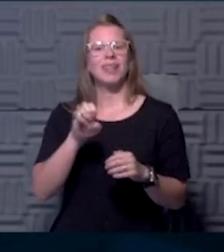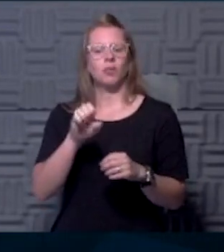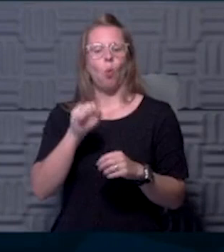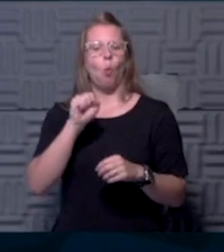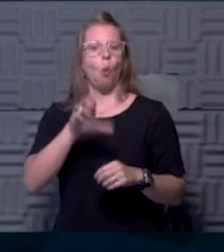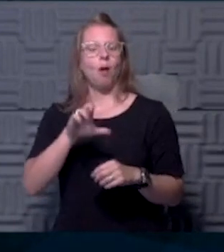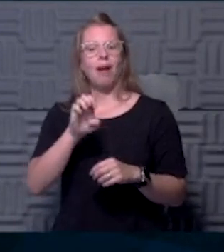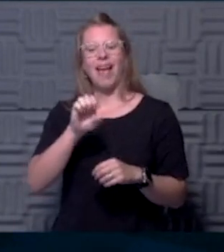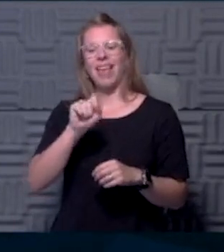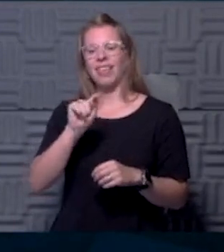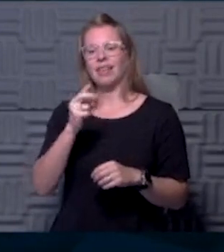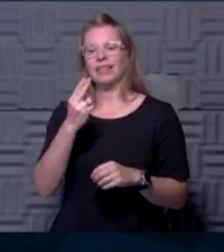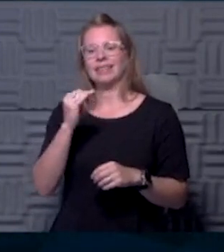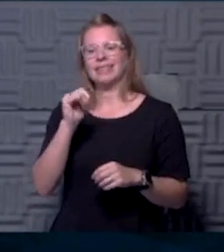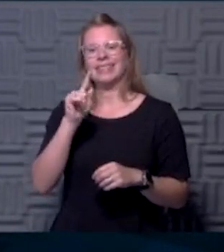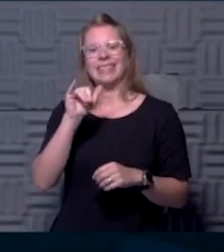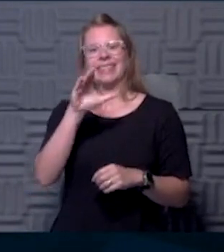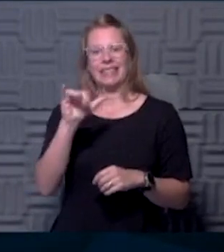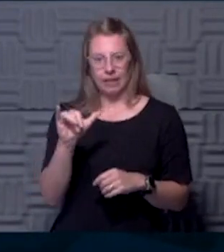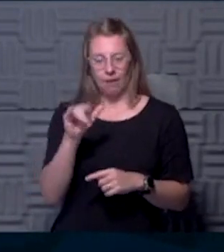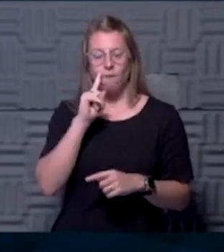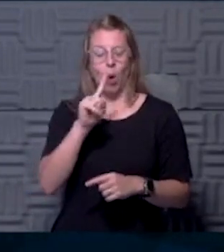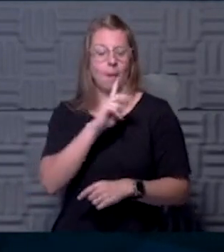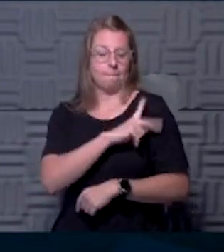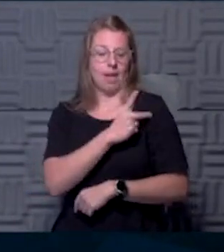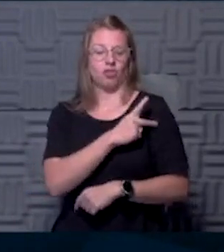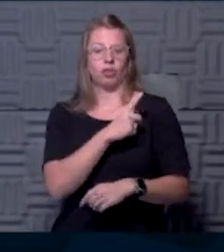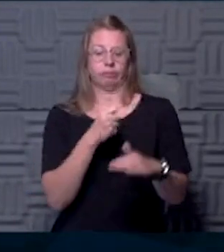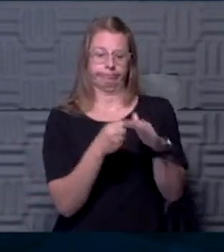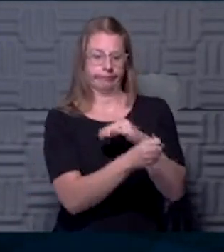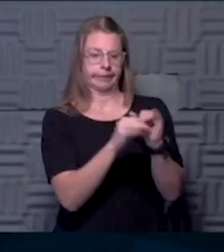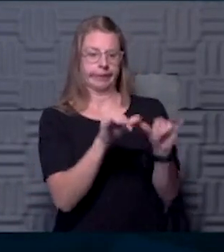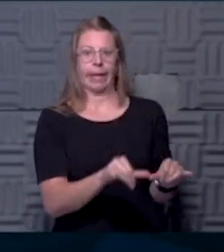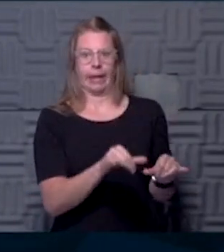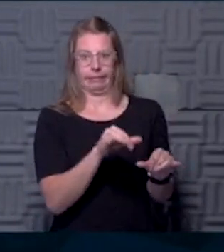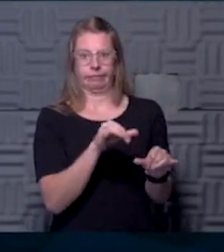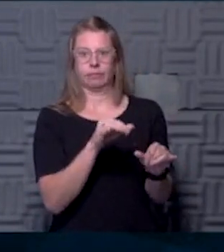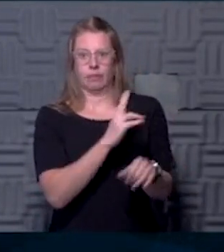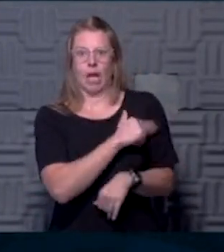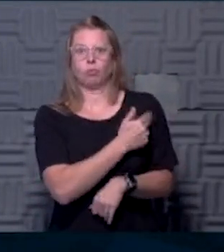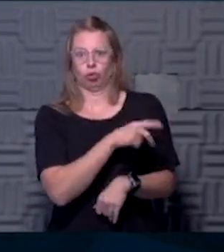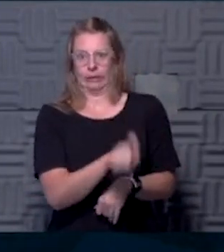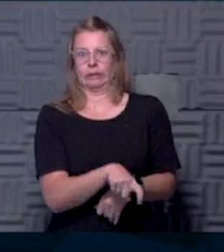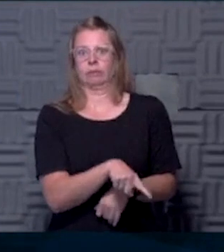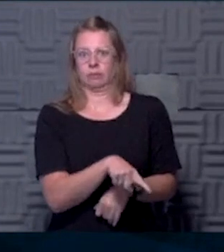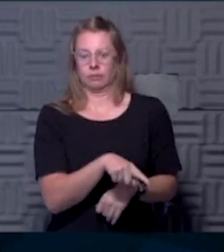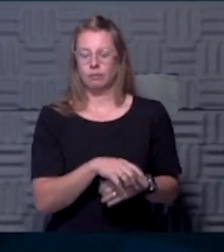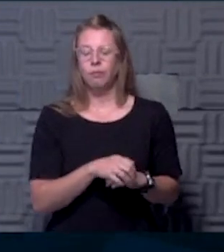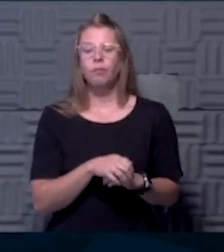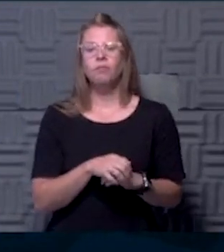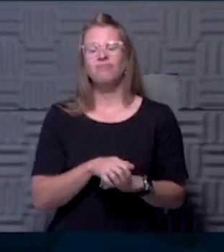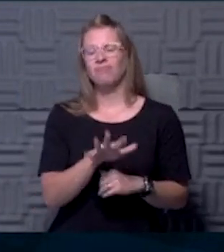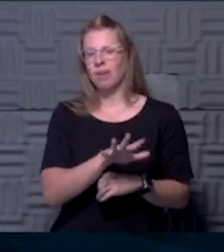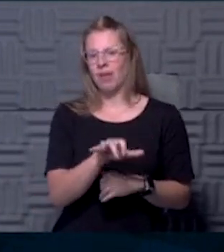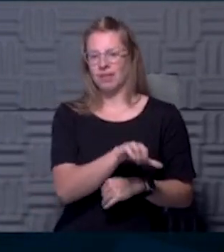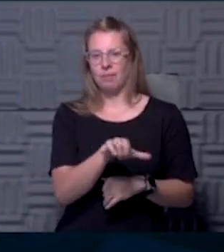ethnicity self-reported for those patients who needed inpatient care, who needed to be in the hospital. And here it was about the